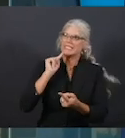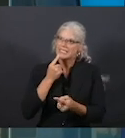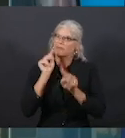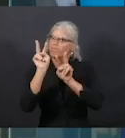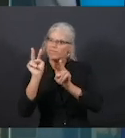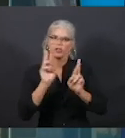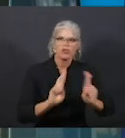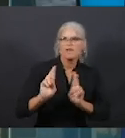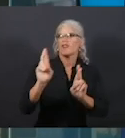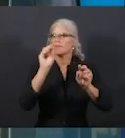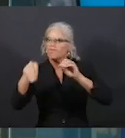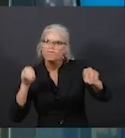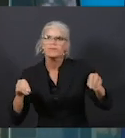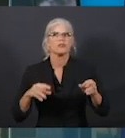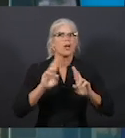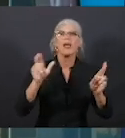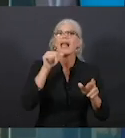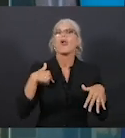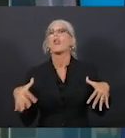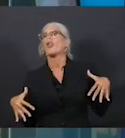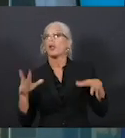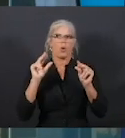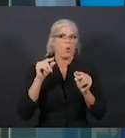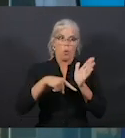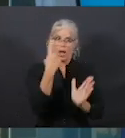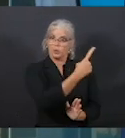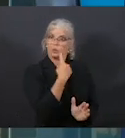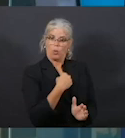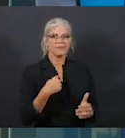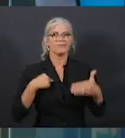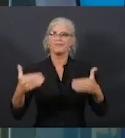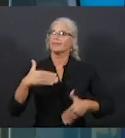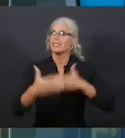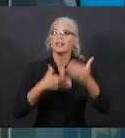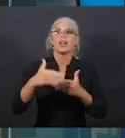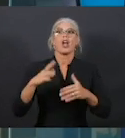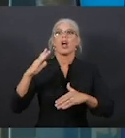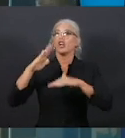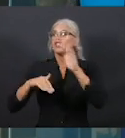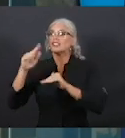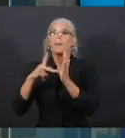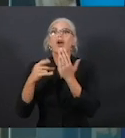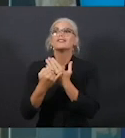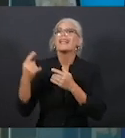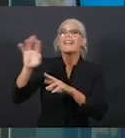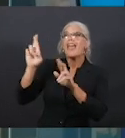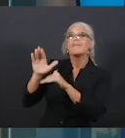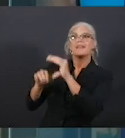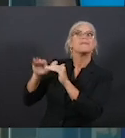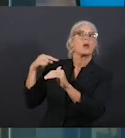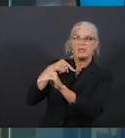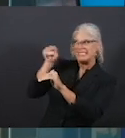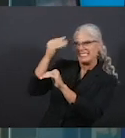respond at a moment's notice. We've already begun securing all of our construction projects throughout the state, especially in the vicinity of the